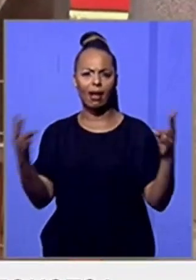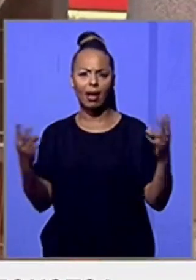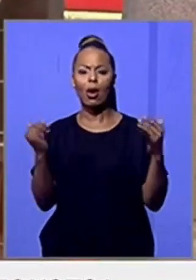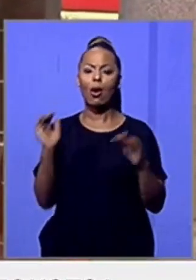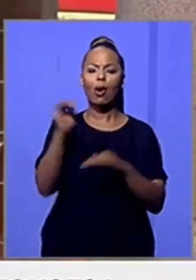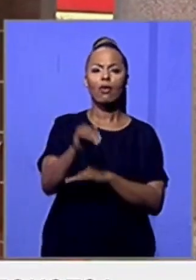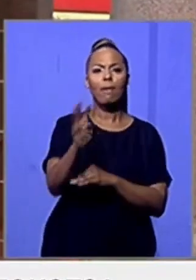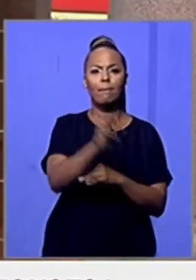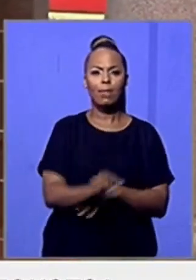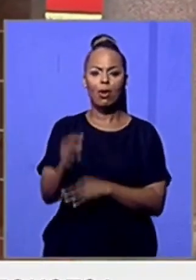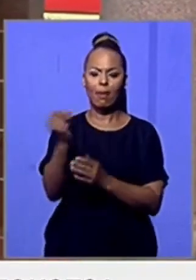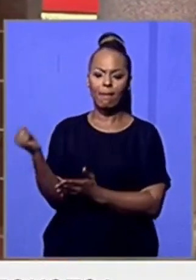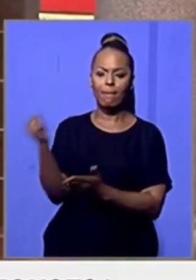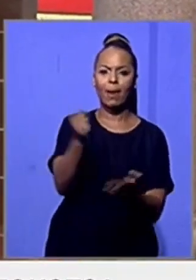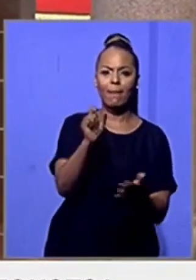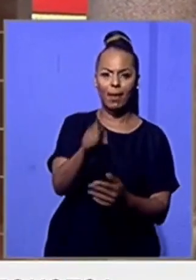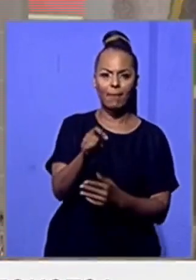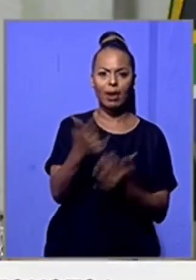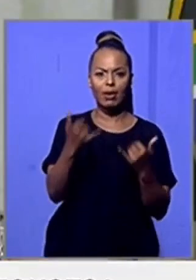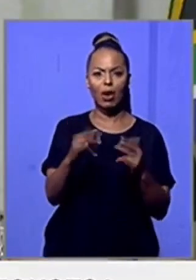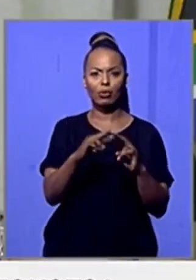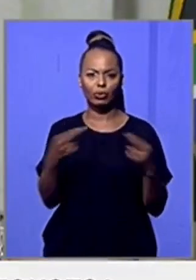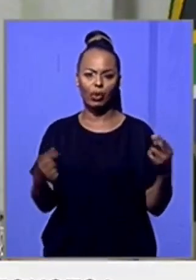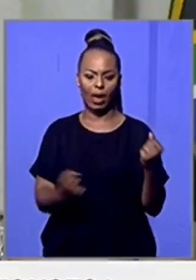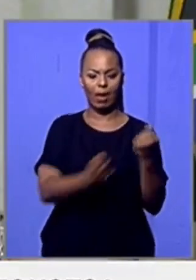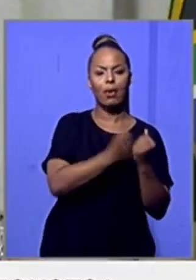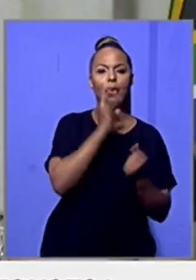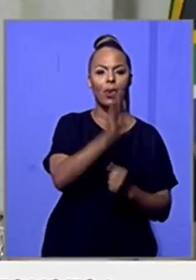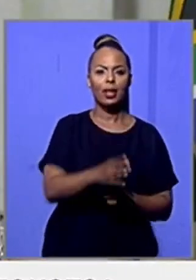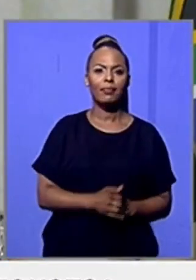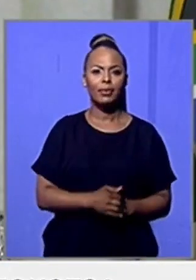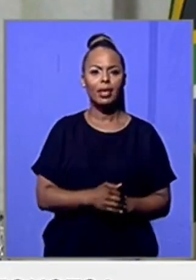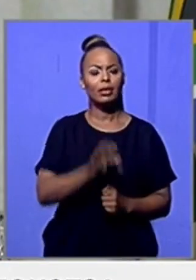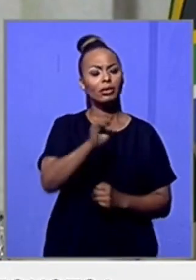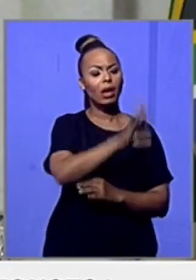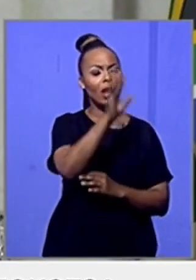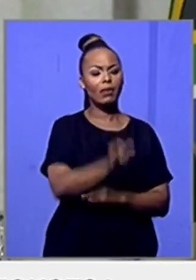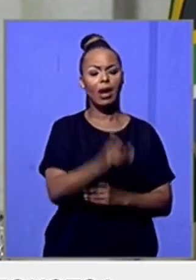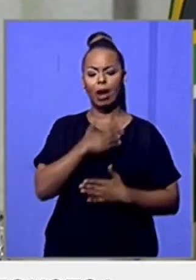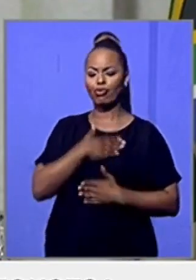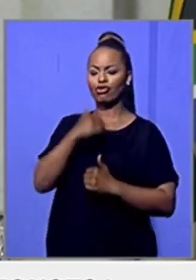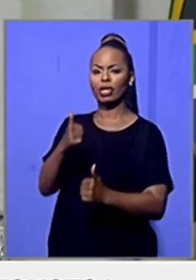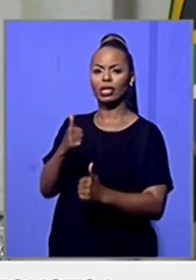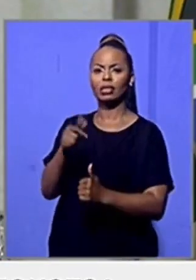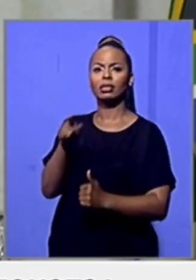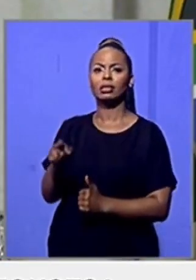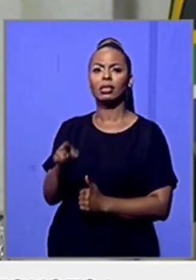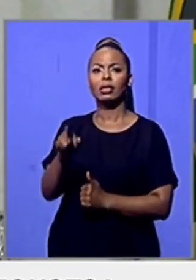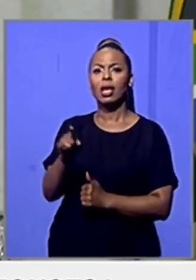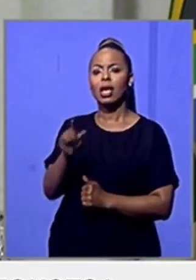jaaka Mopresidente Ramaphosa a tlhalosa. South Africa deeply appreciates China's support